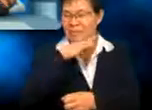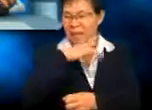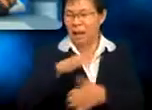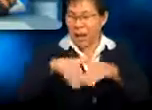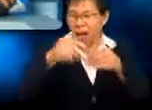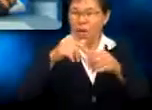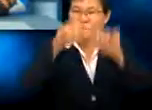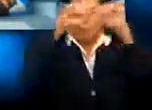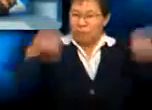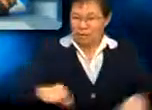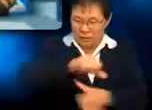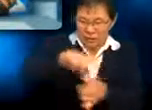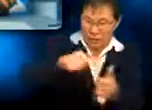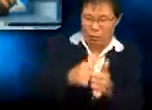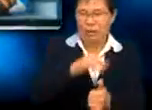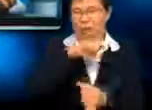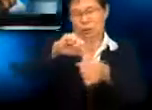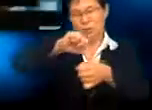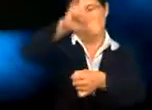station deal with the smoke?